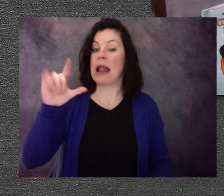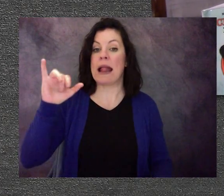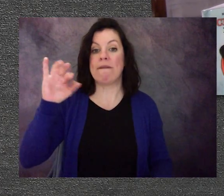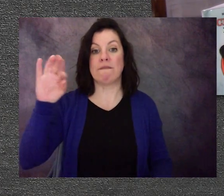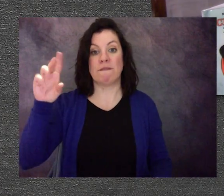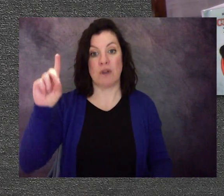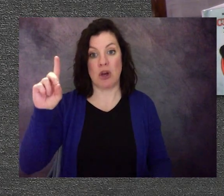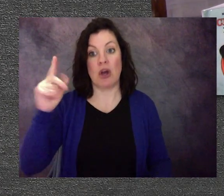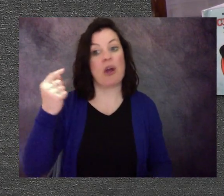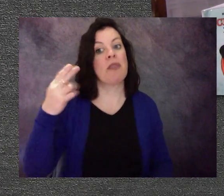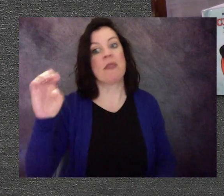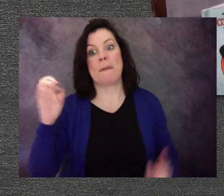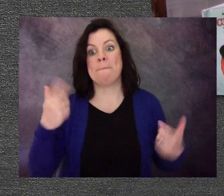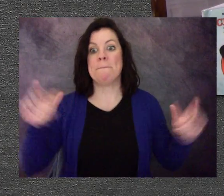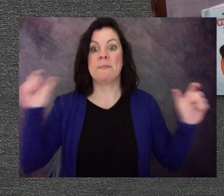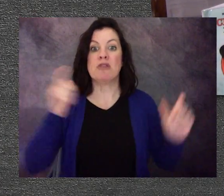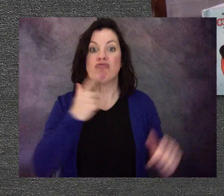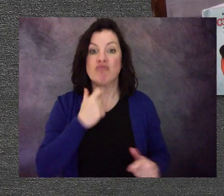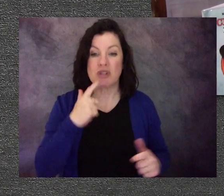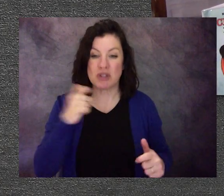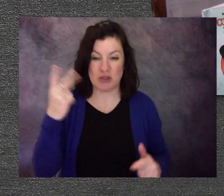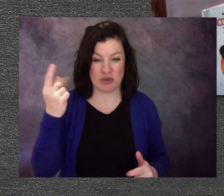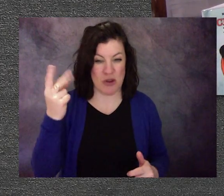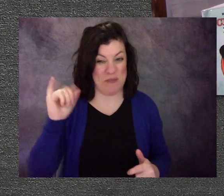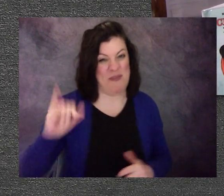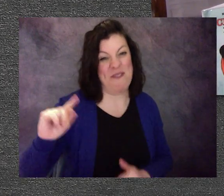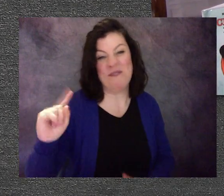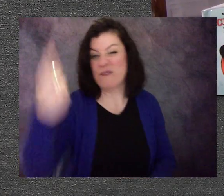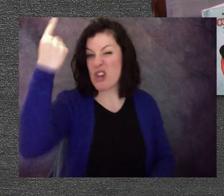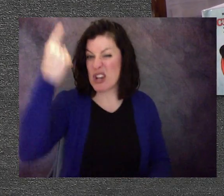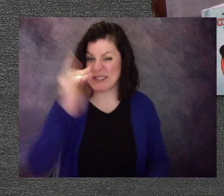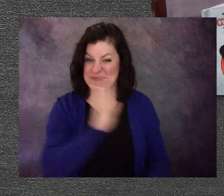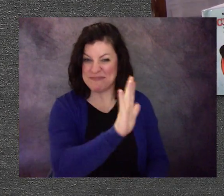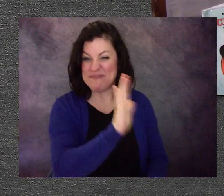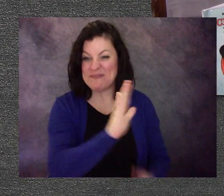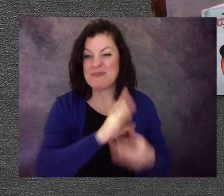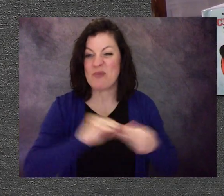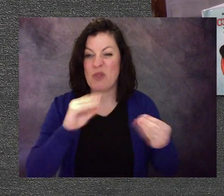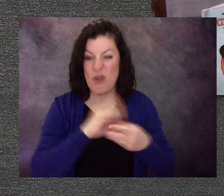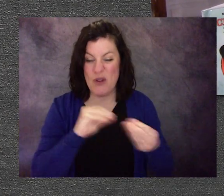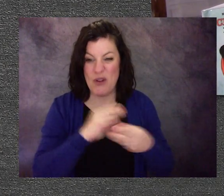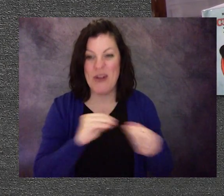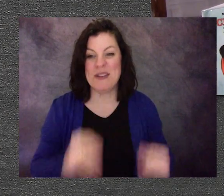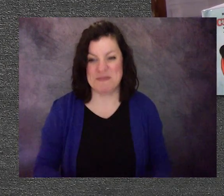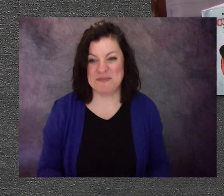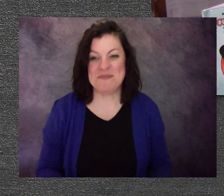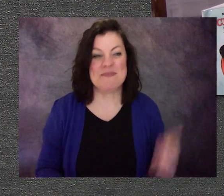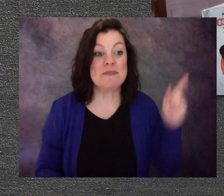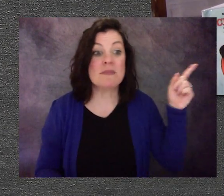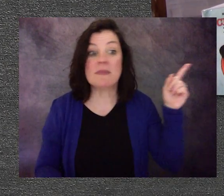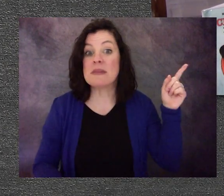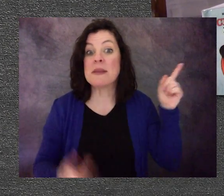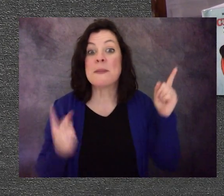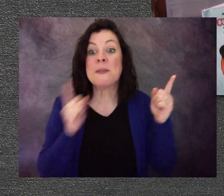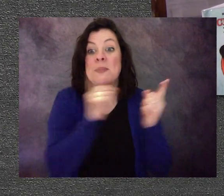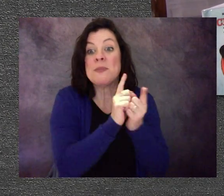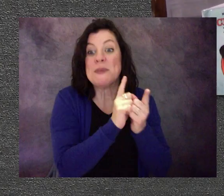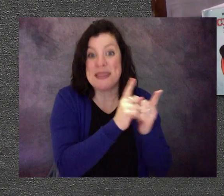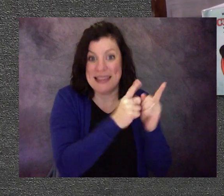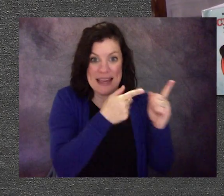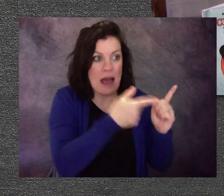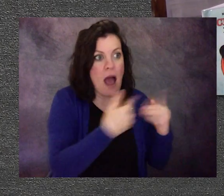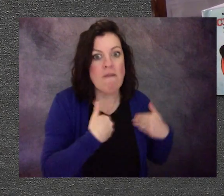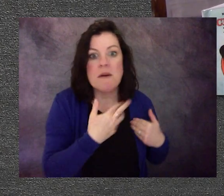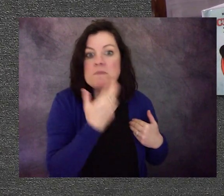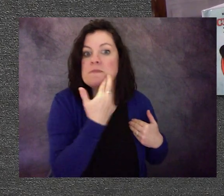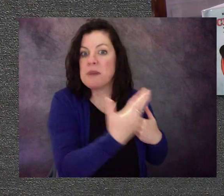Clifford story, and this is my favorite Clifford story because we get to meet Clifford's very best friend in this story. So